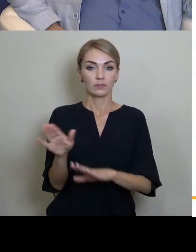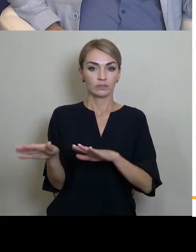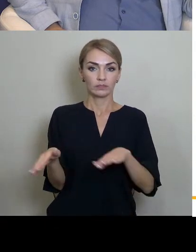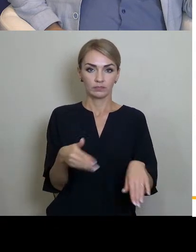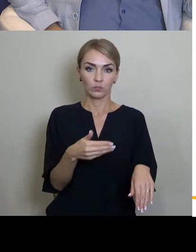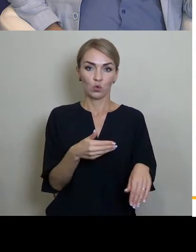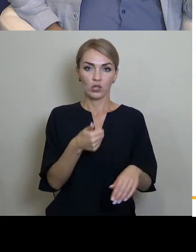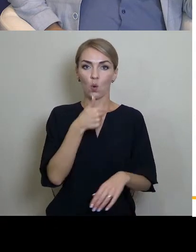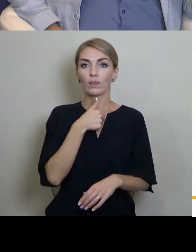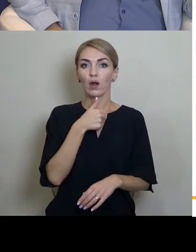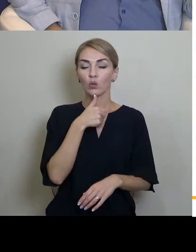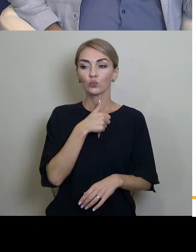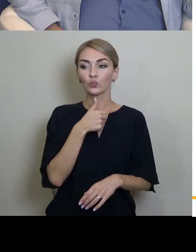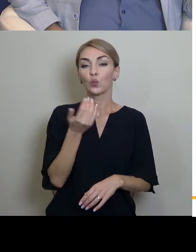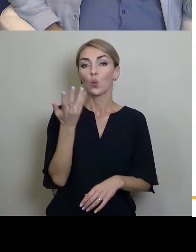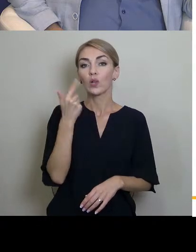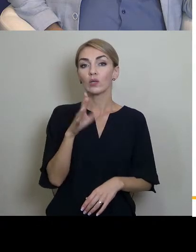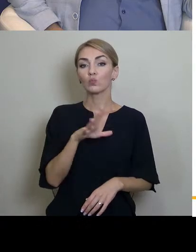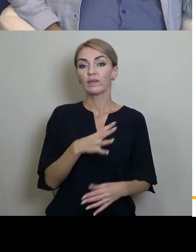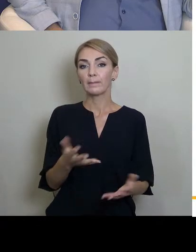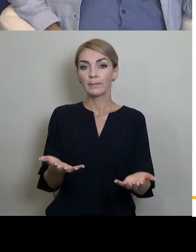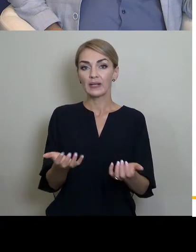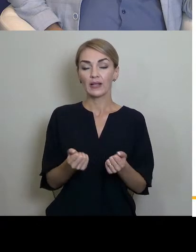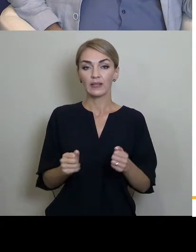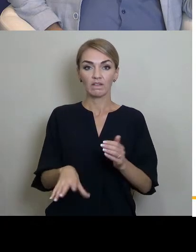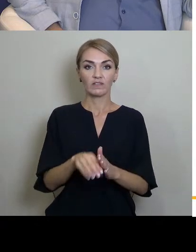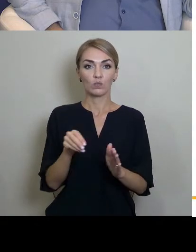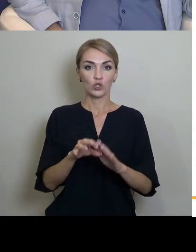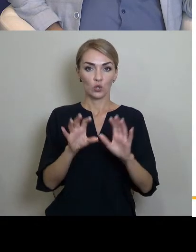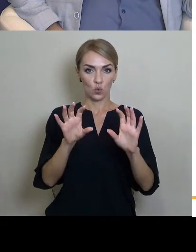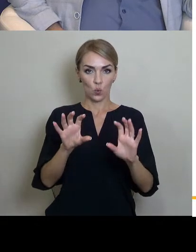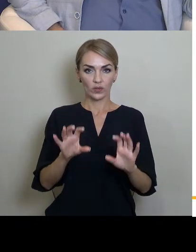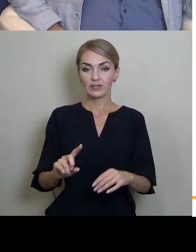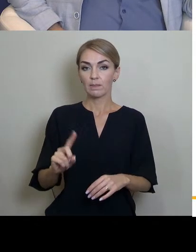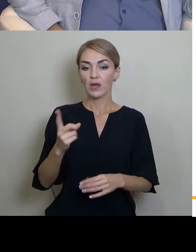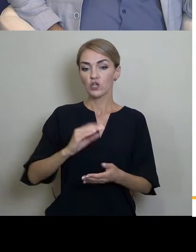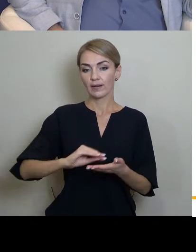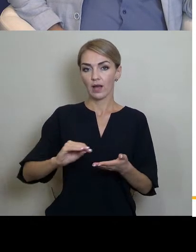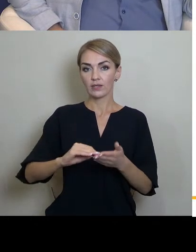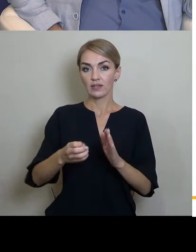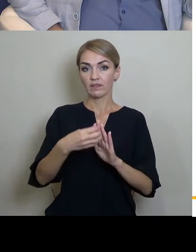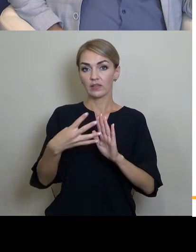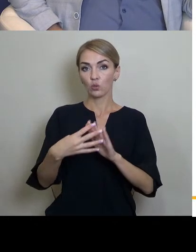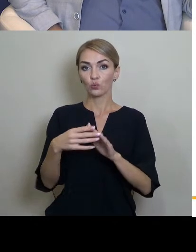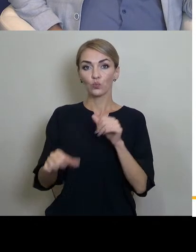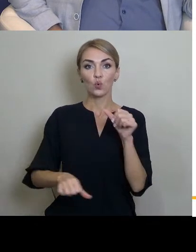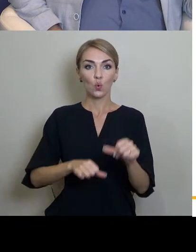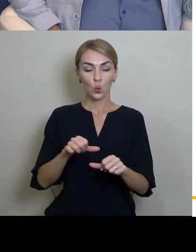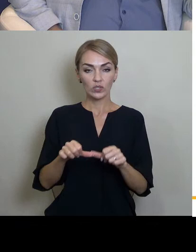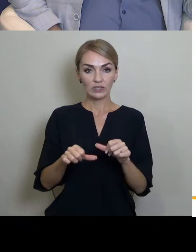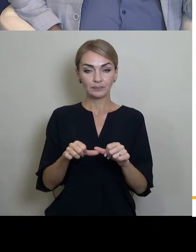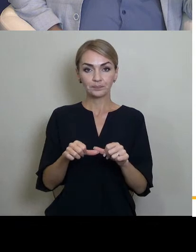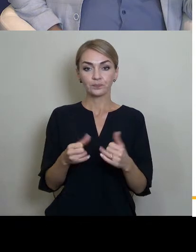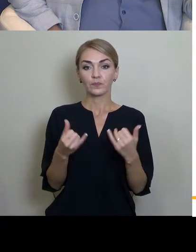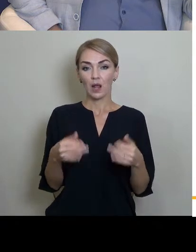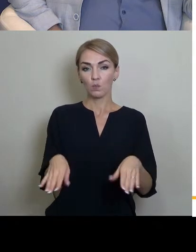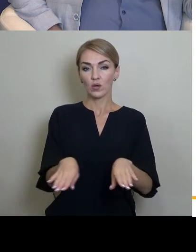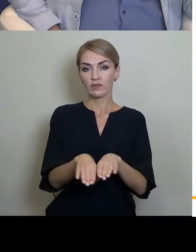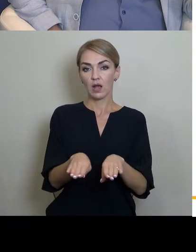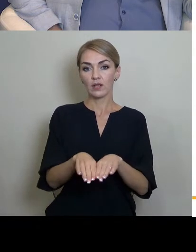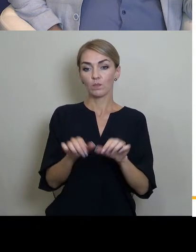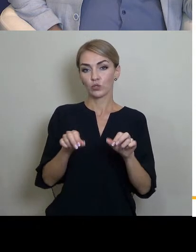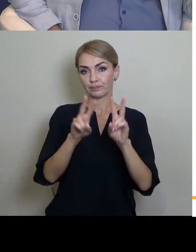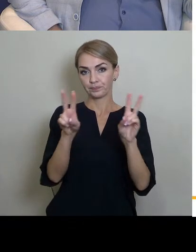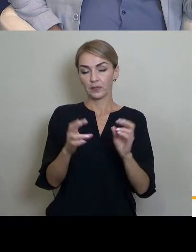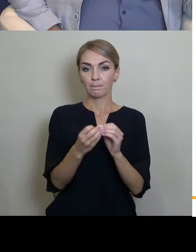the disadvantages, but it worked. When we adopted electoral code, the first version in 2019,